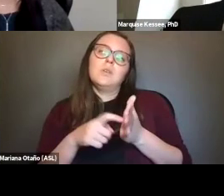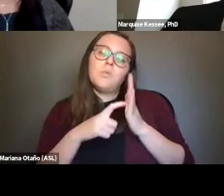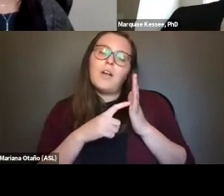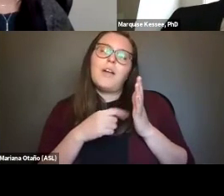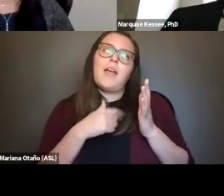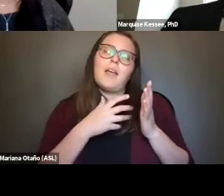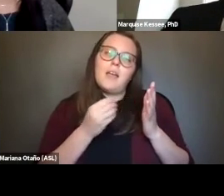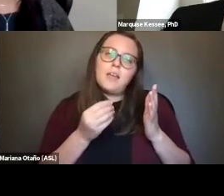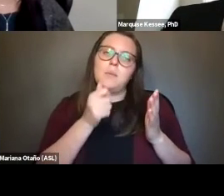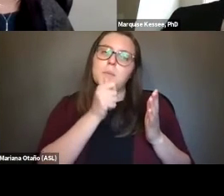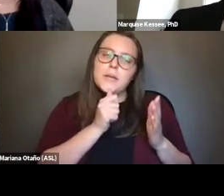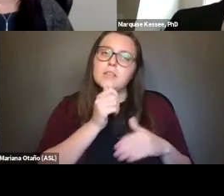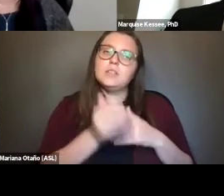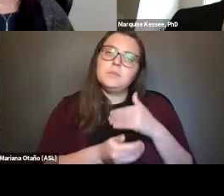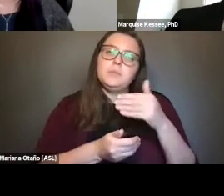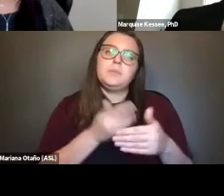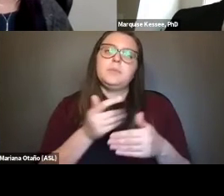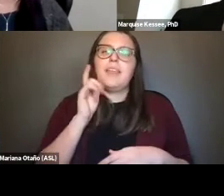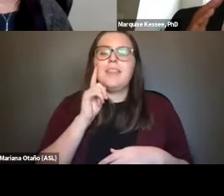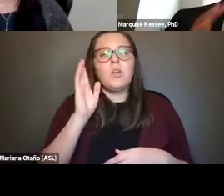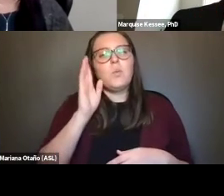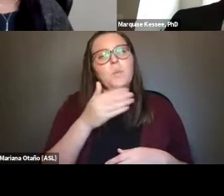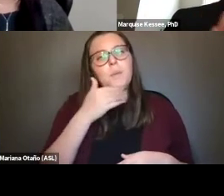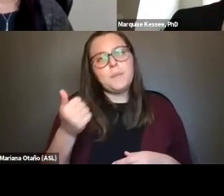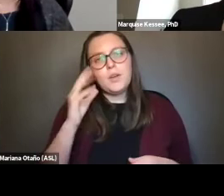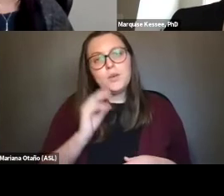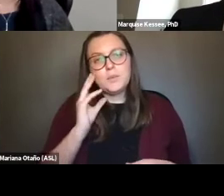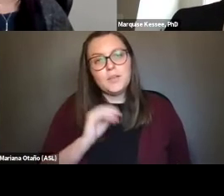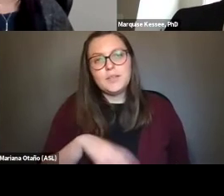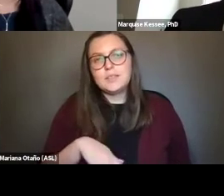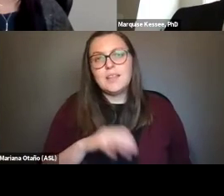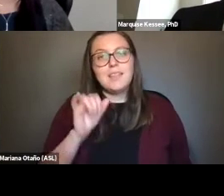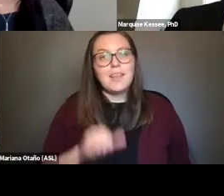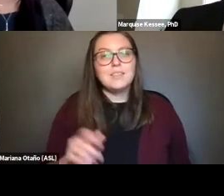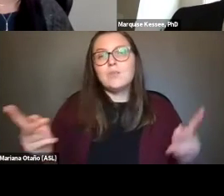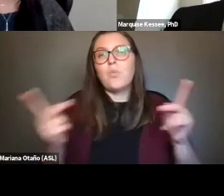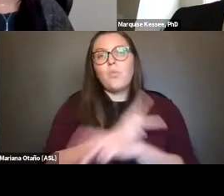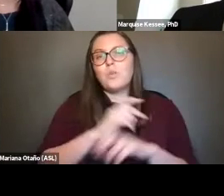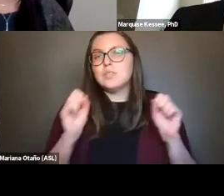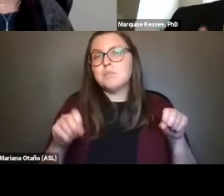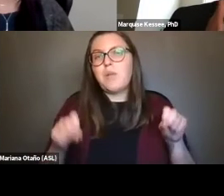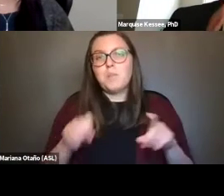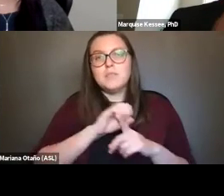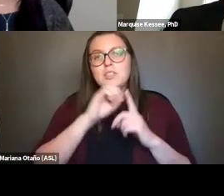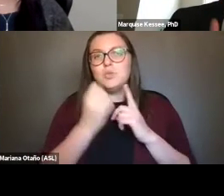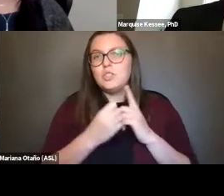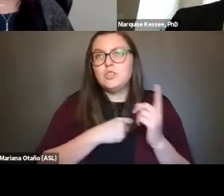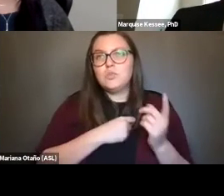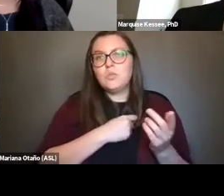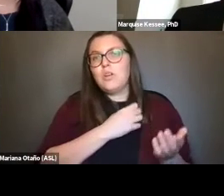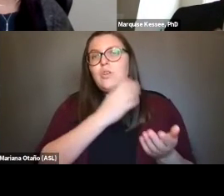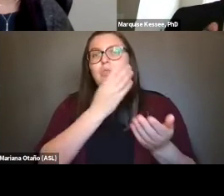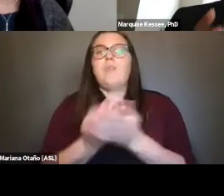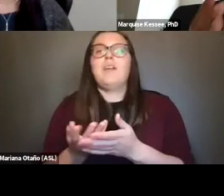it, I think it'll be a better experience. That's the worst, you know, possible scenario, is to get there to the night